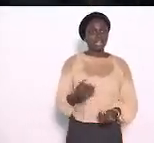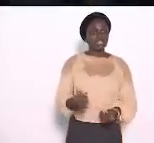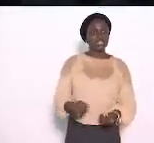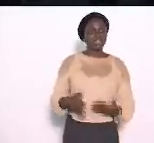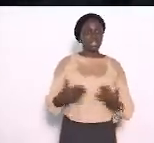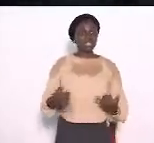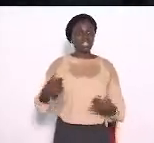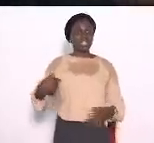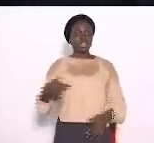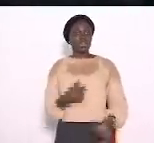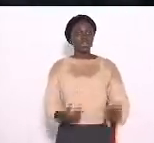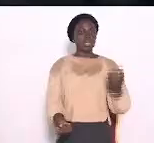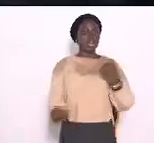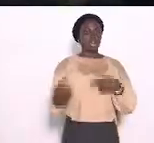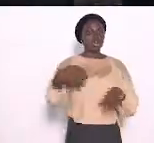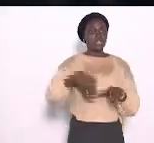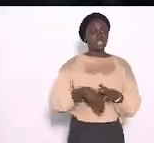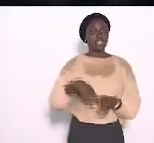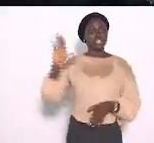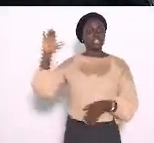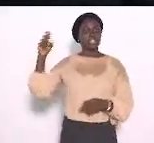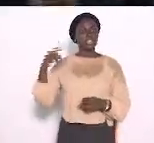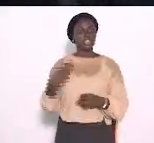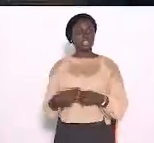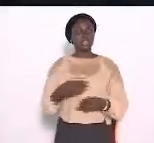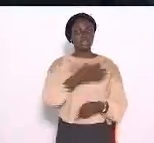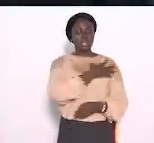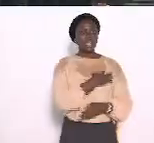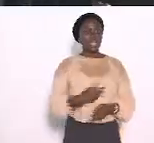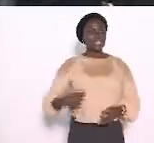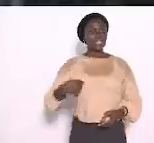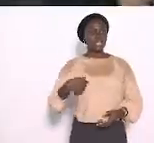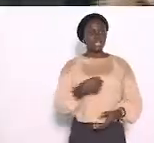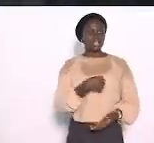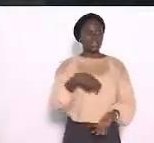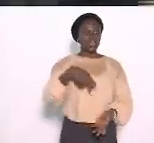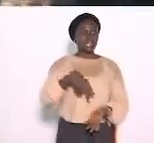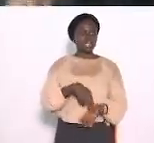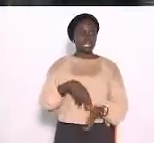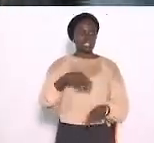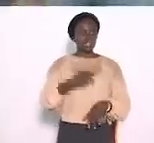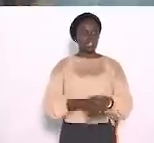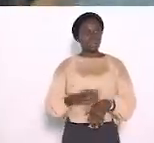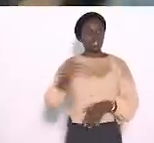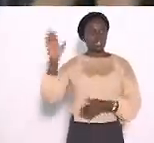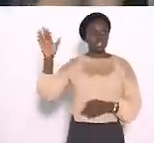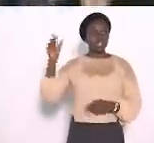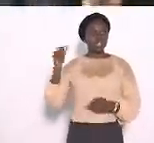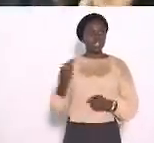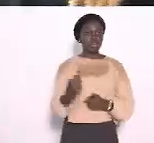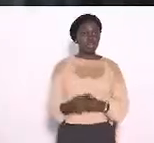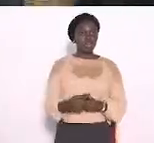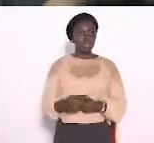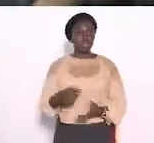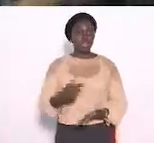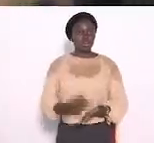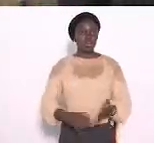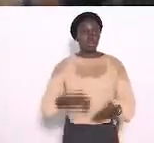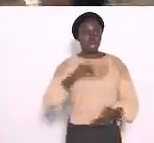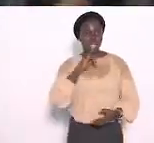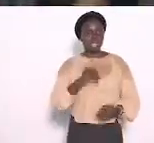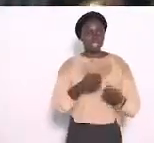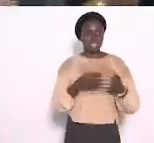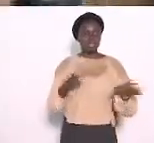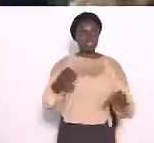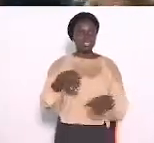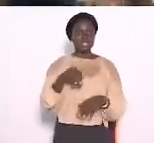name I will stand on your is in the L now we come in your